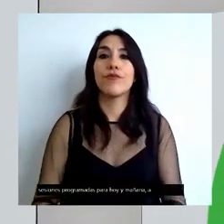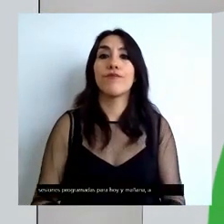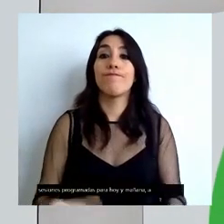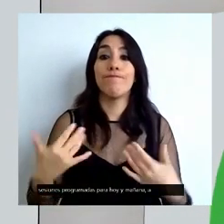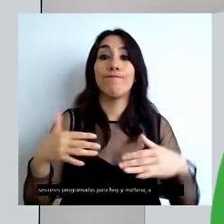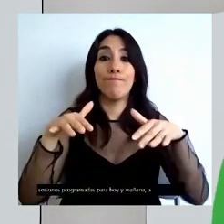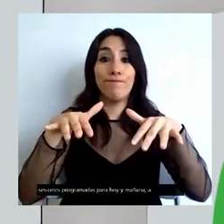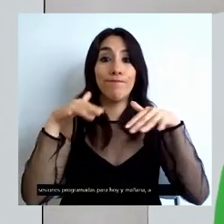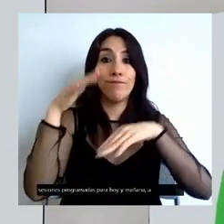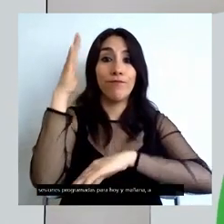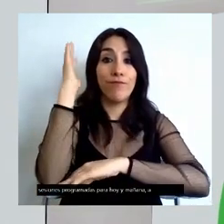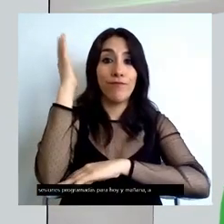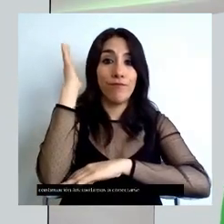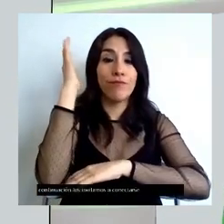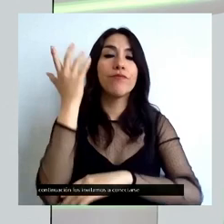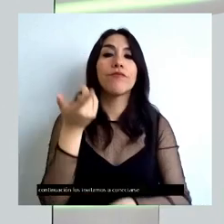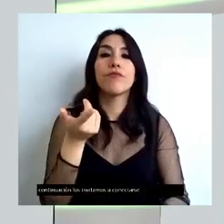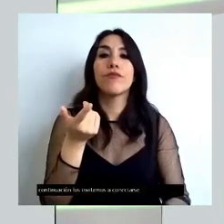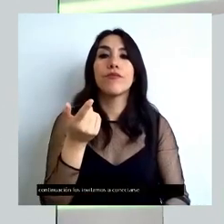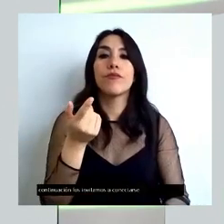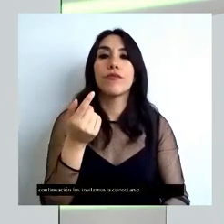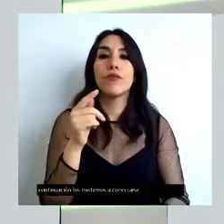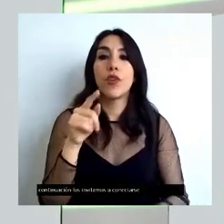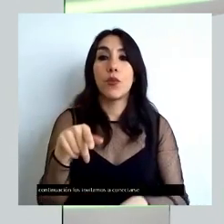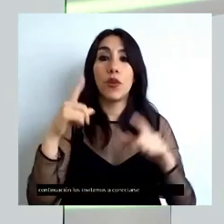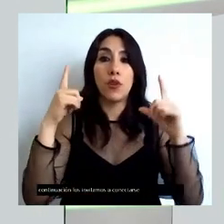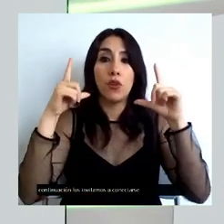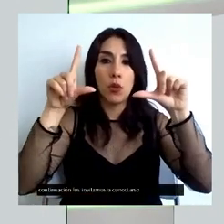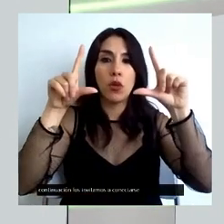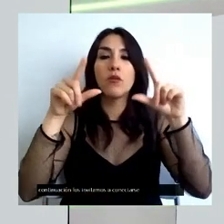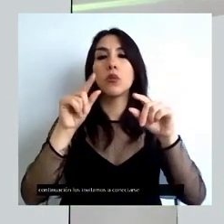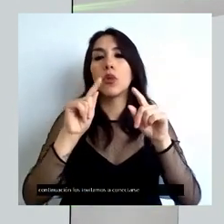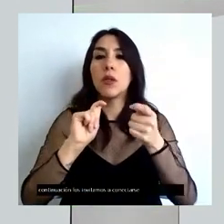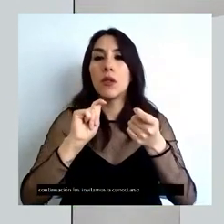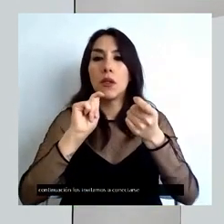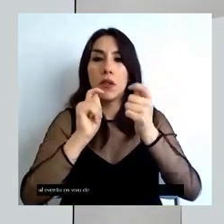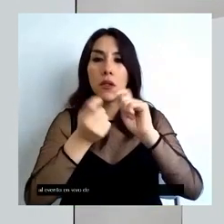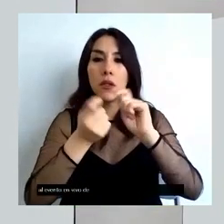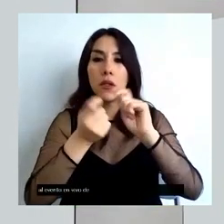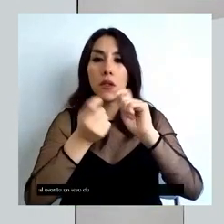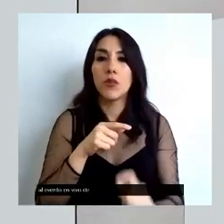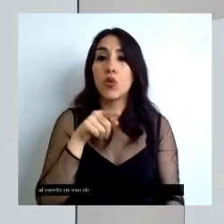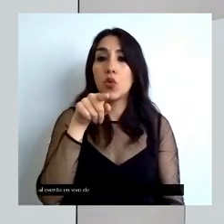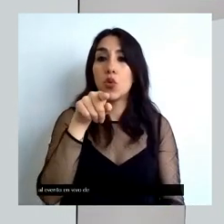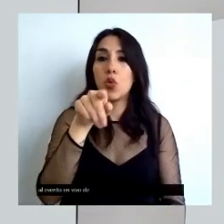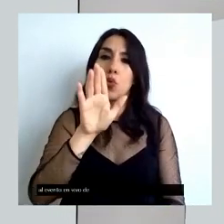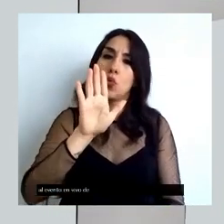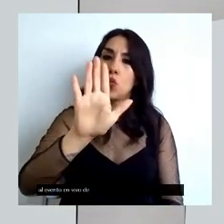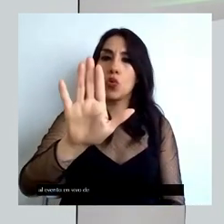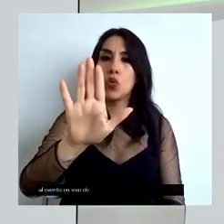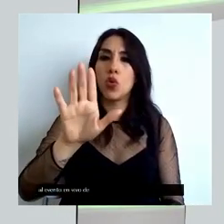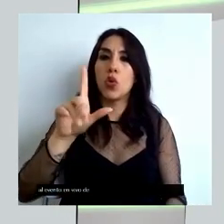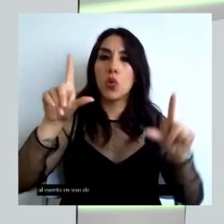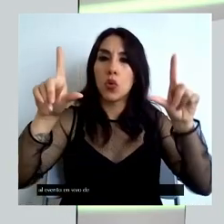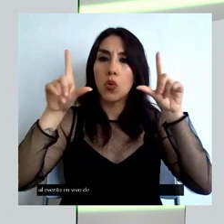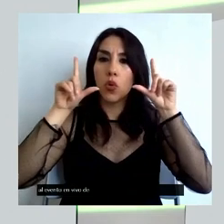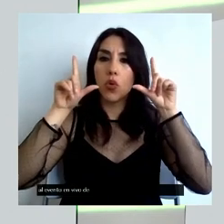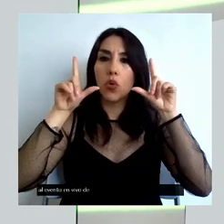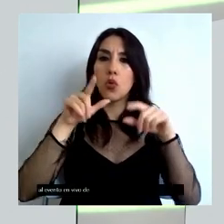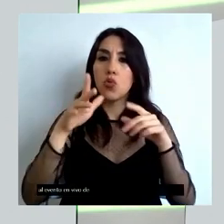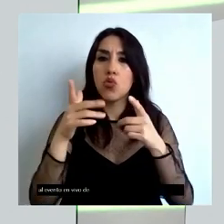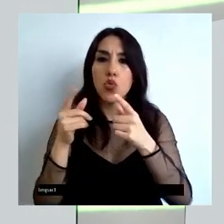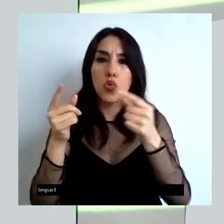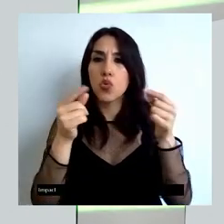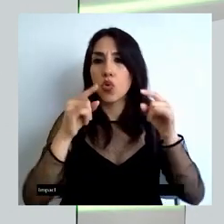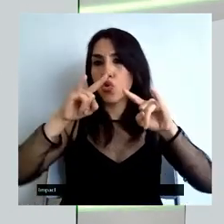Impact Transfer, Scale Your Impact, which will be on Zoom and can be scheduled from